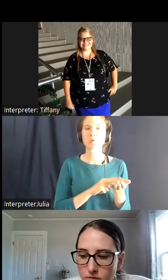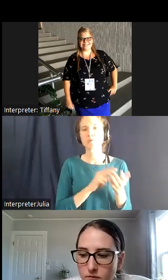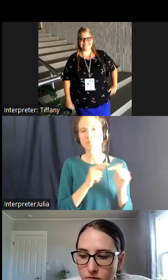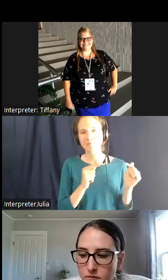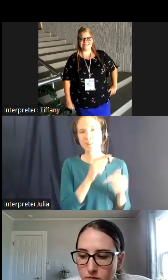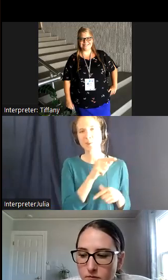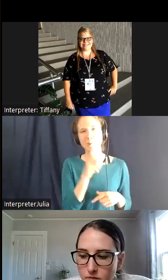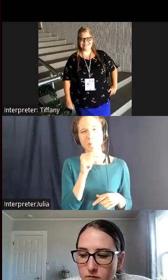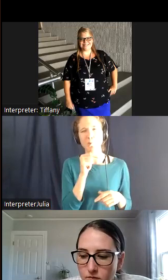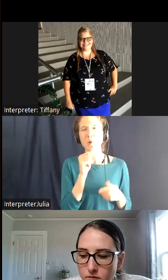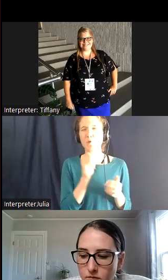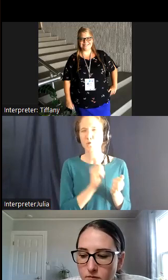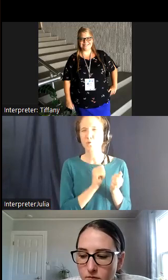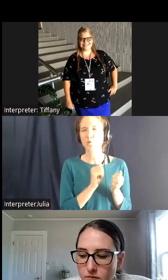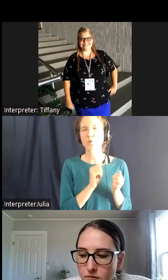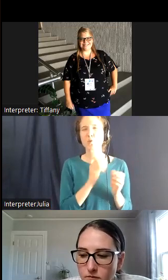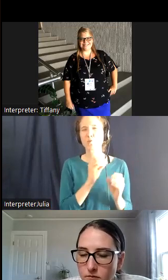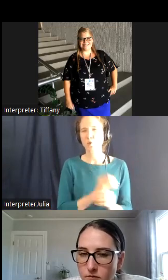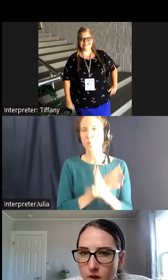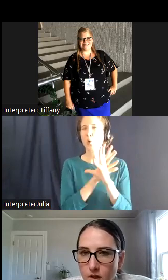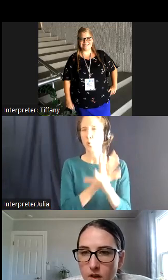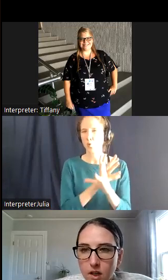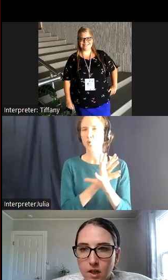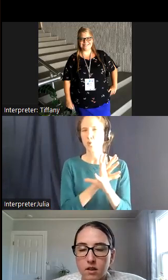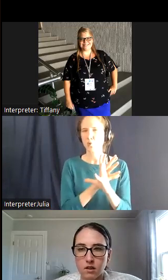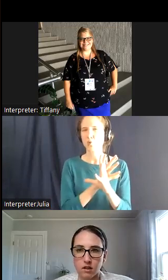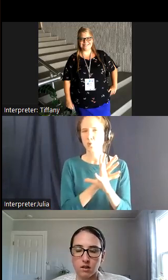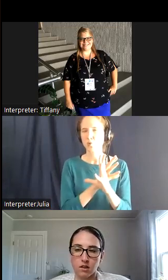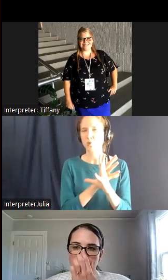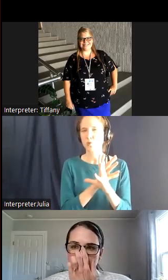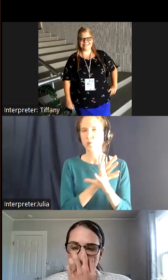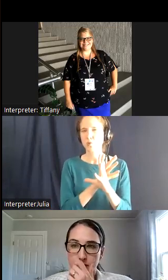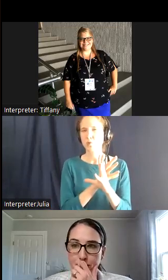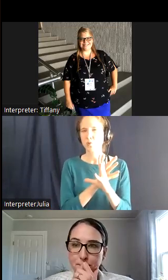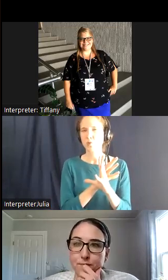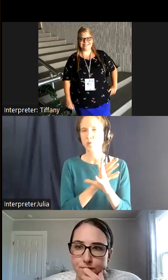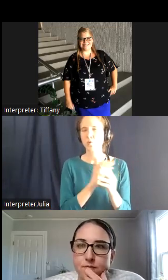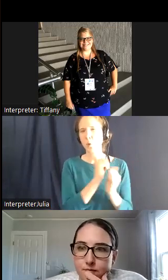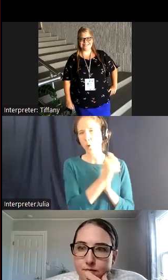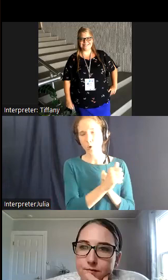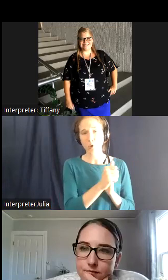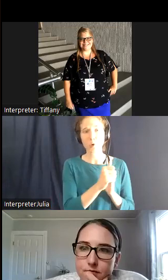And so wondering about that component in order to serve rural and frontier Colorado.